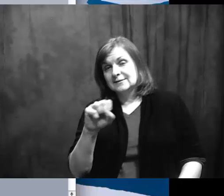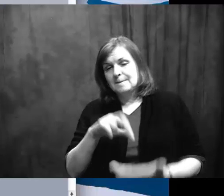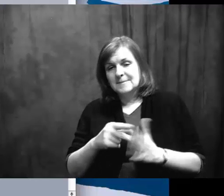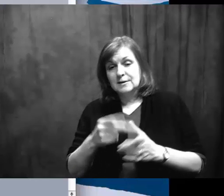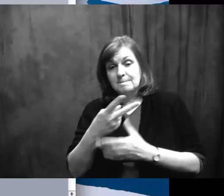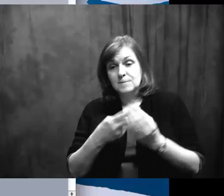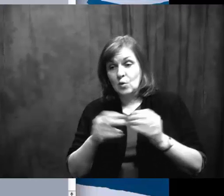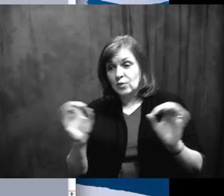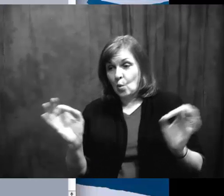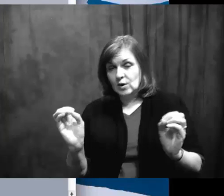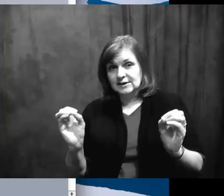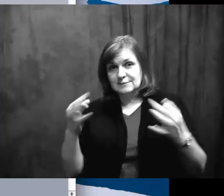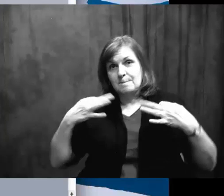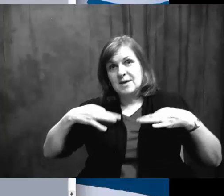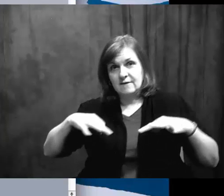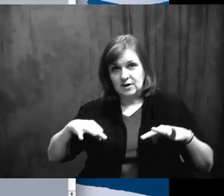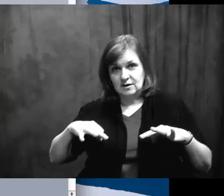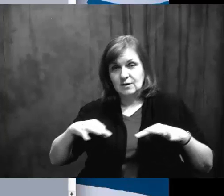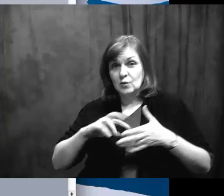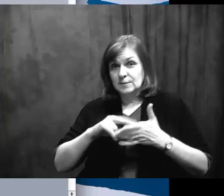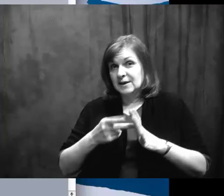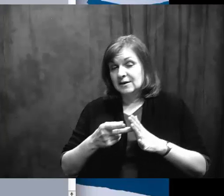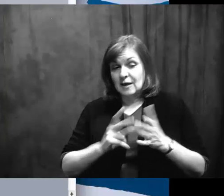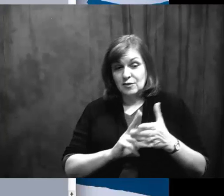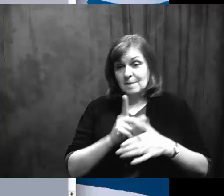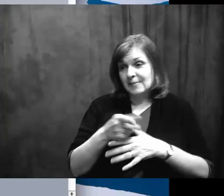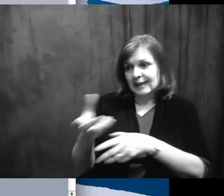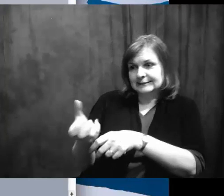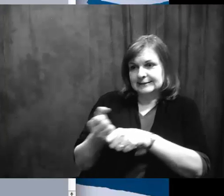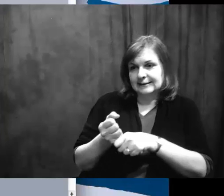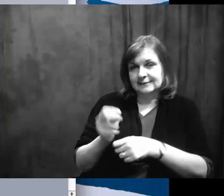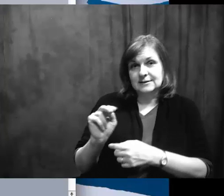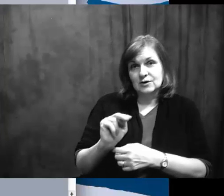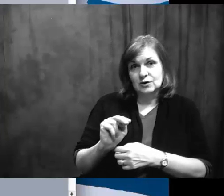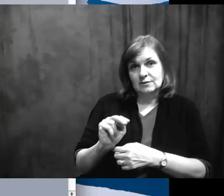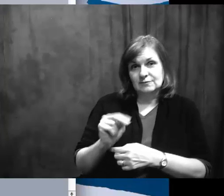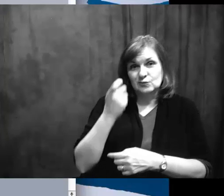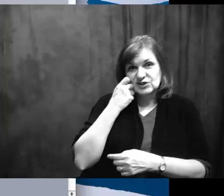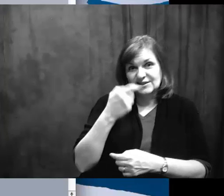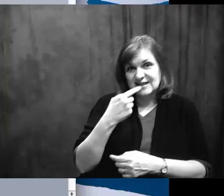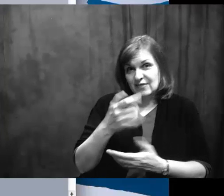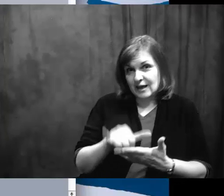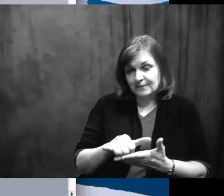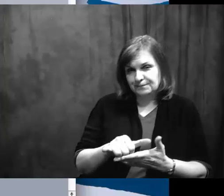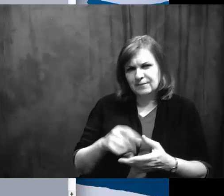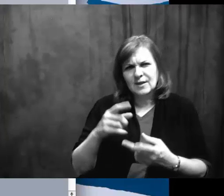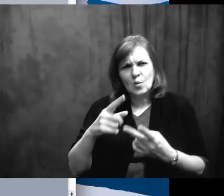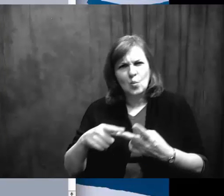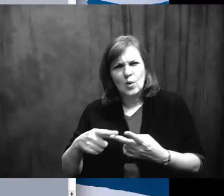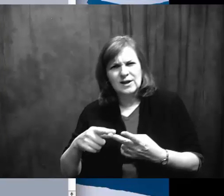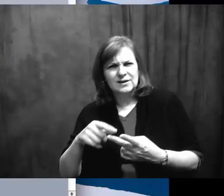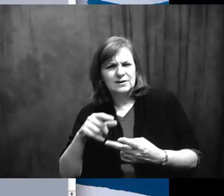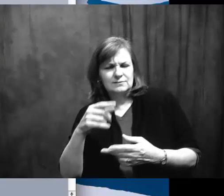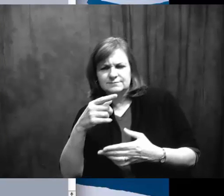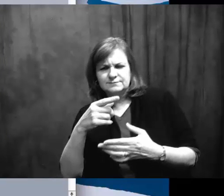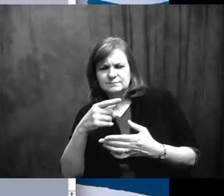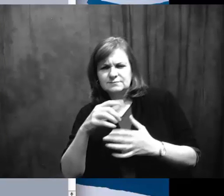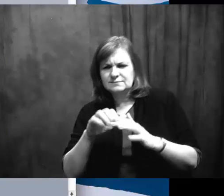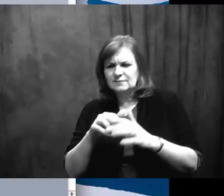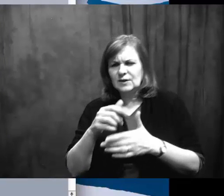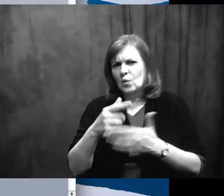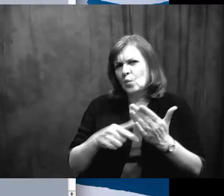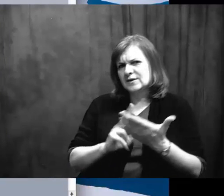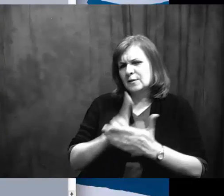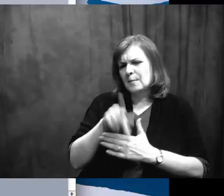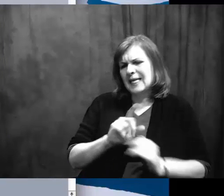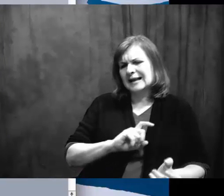in the relationship are benefiting. So obviously the plant is getting nitrogen, we just said that. What do you think the